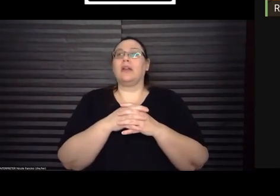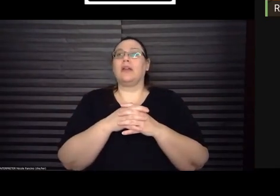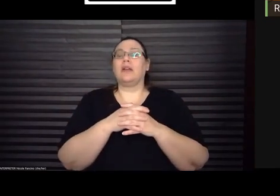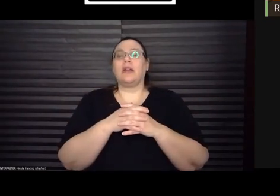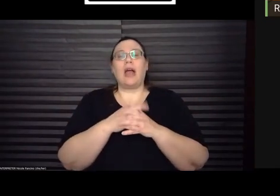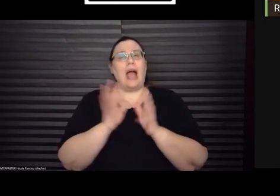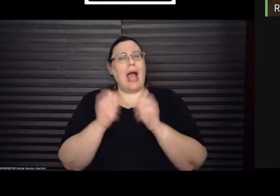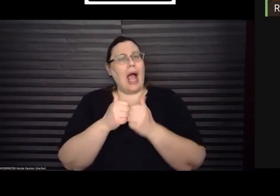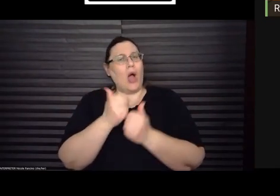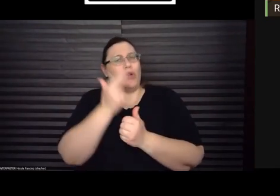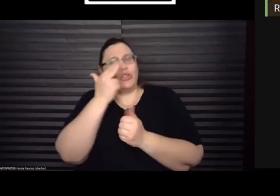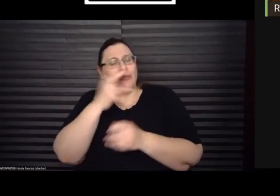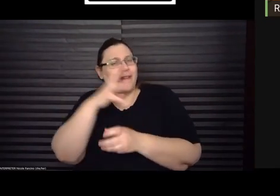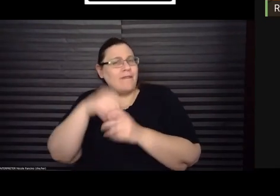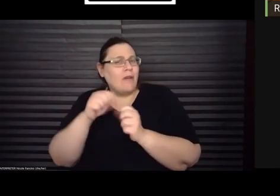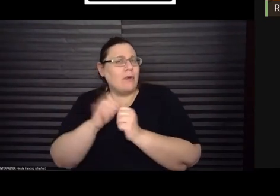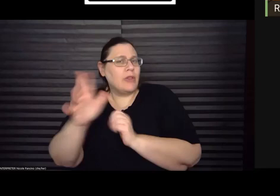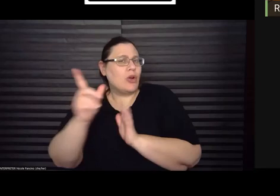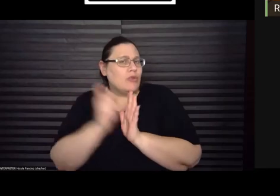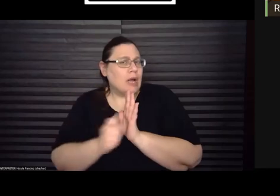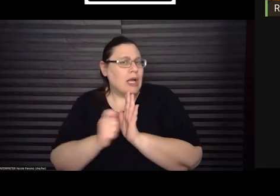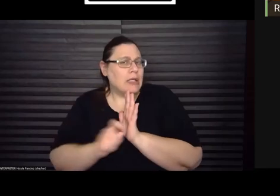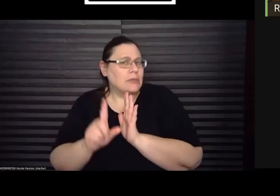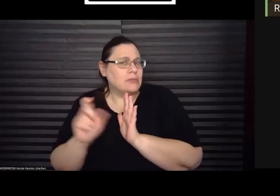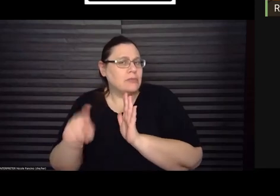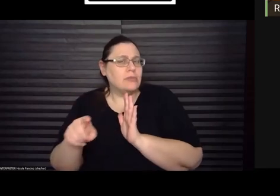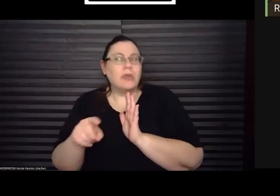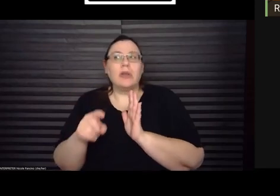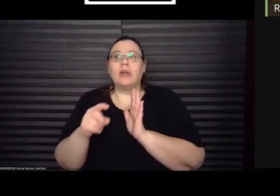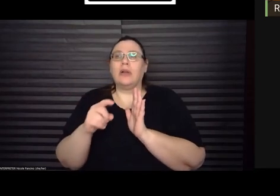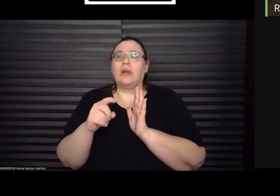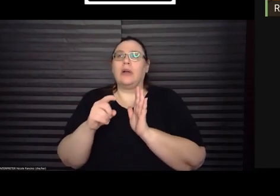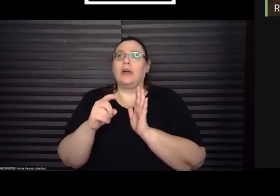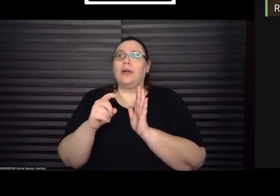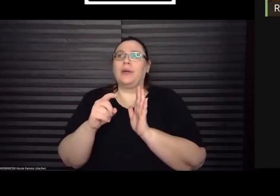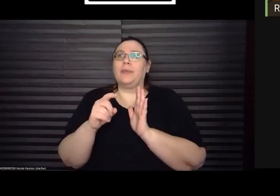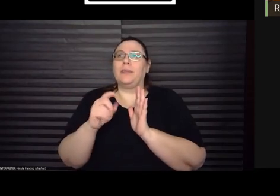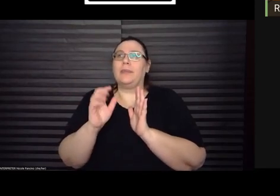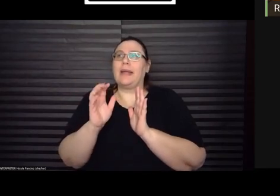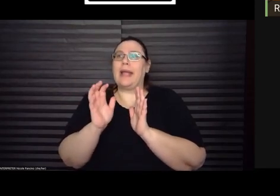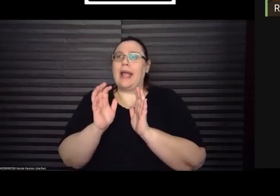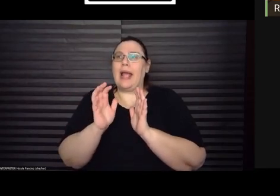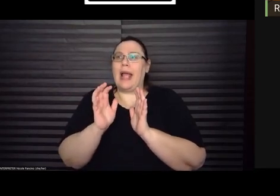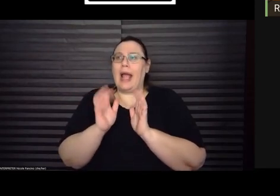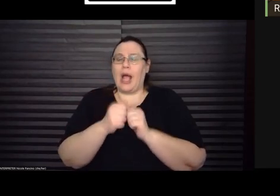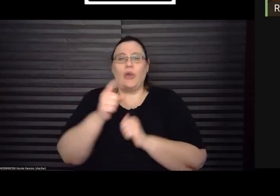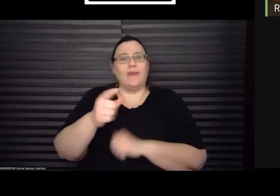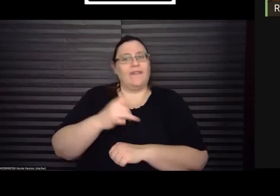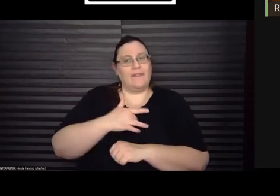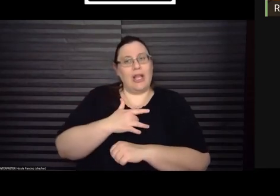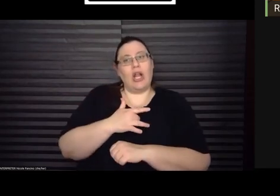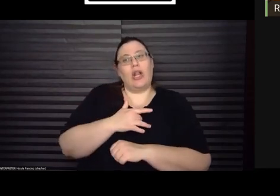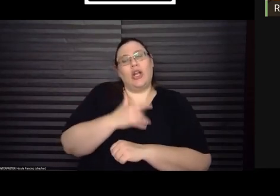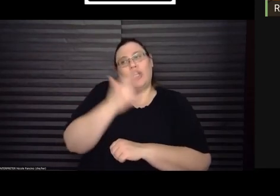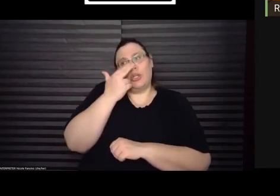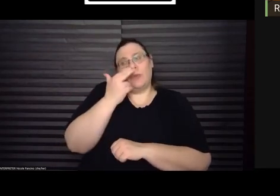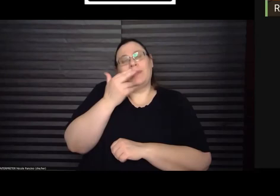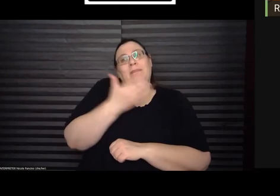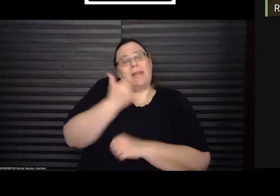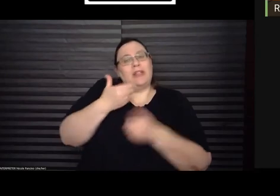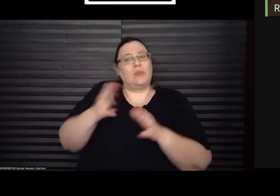what part humor plays in your writing to you, like. And how you feel it should best be